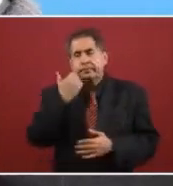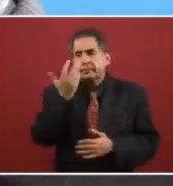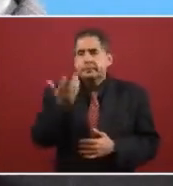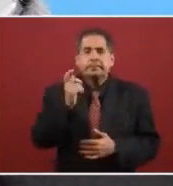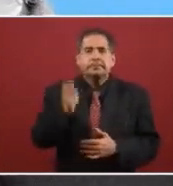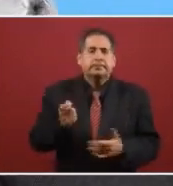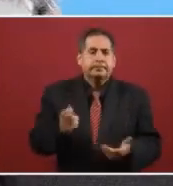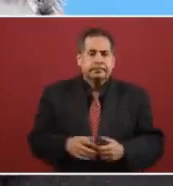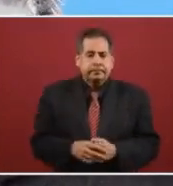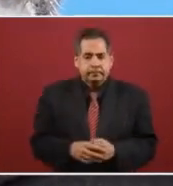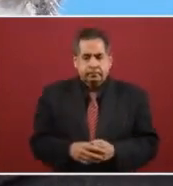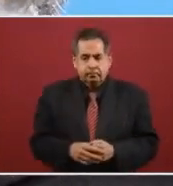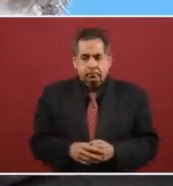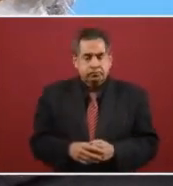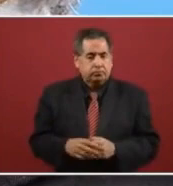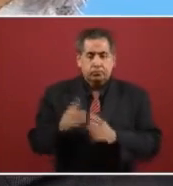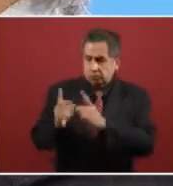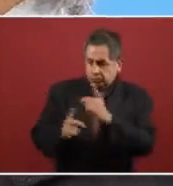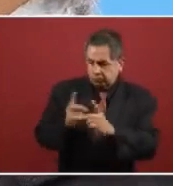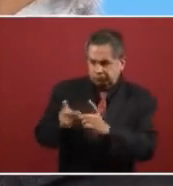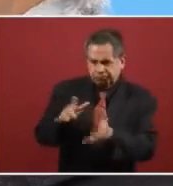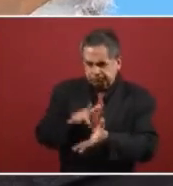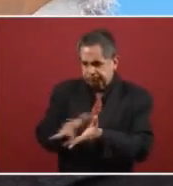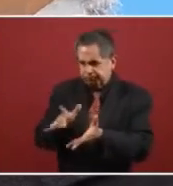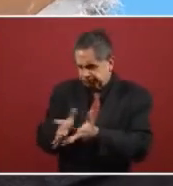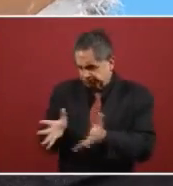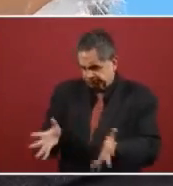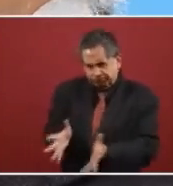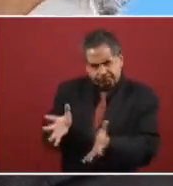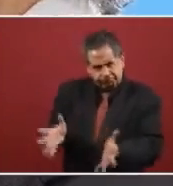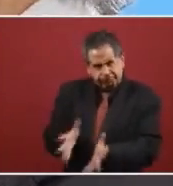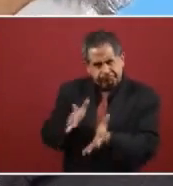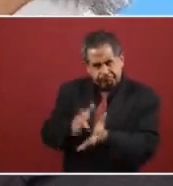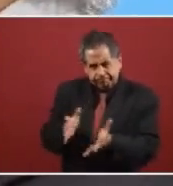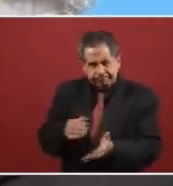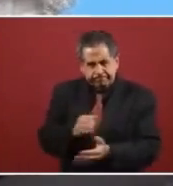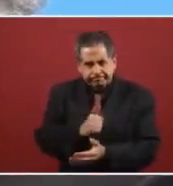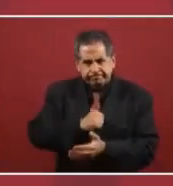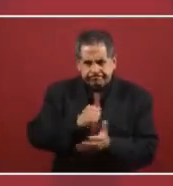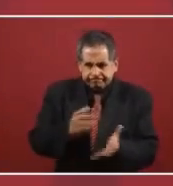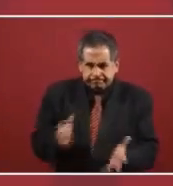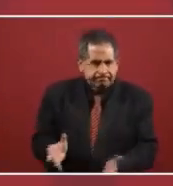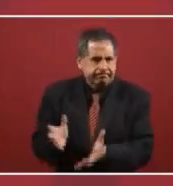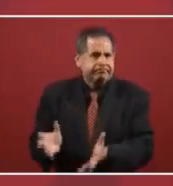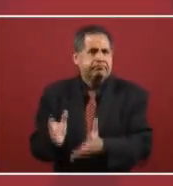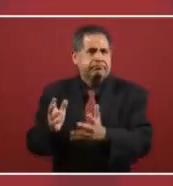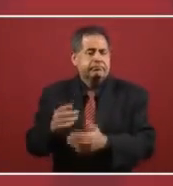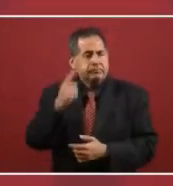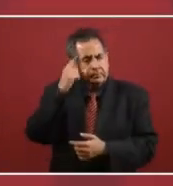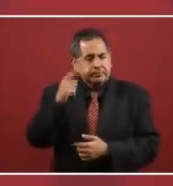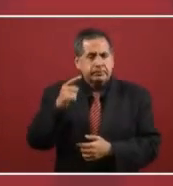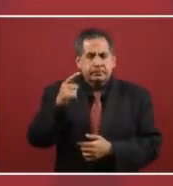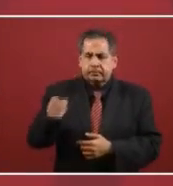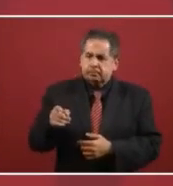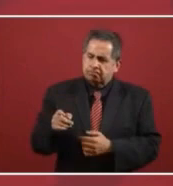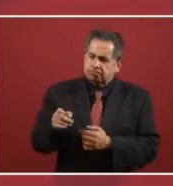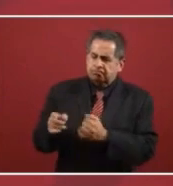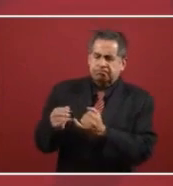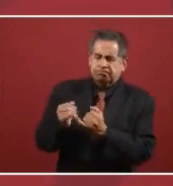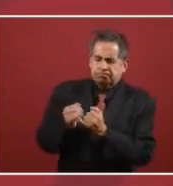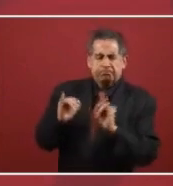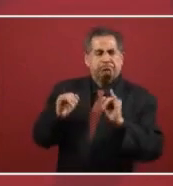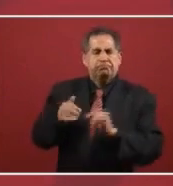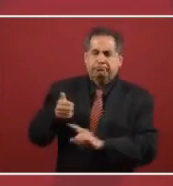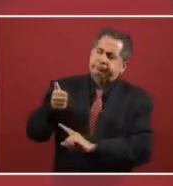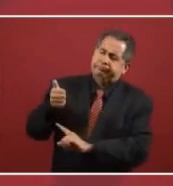What we're looking for, to encourage sports and to strengthen their